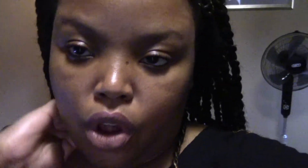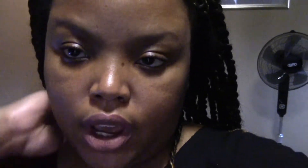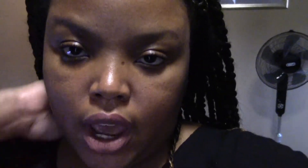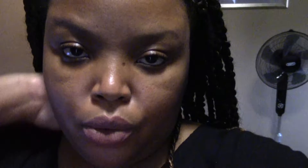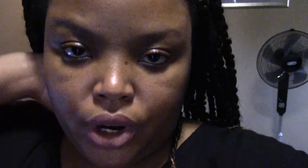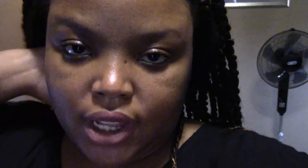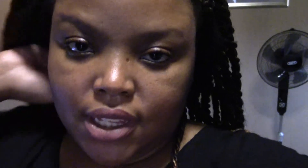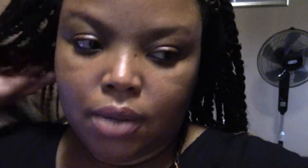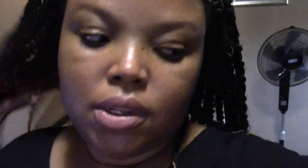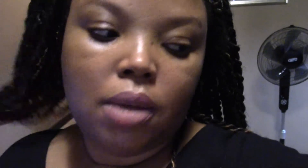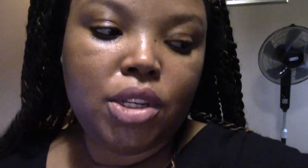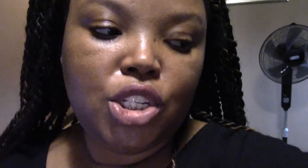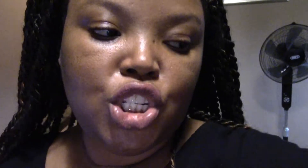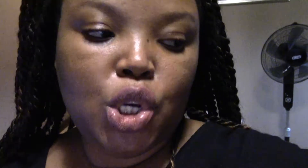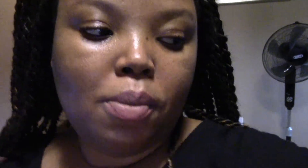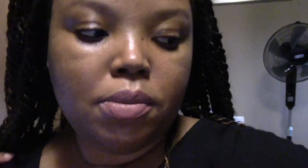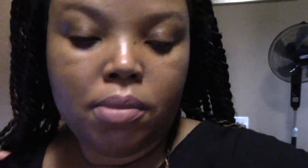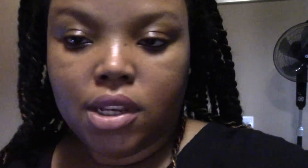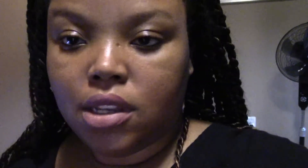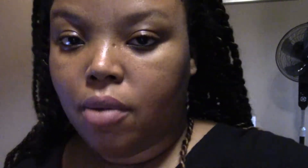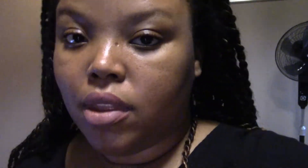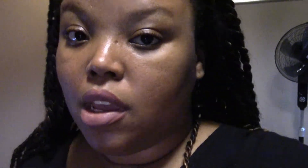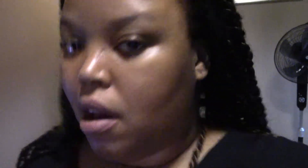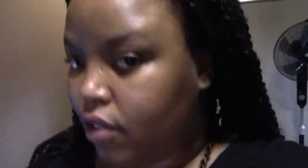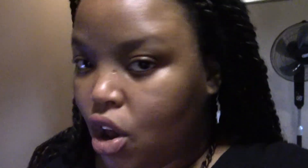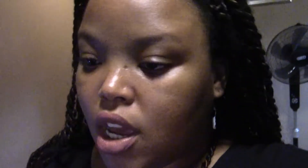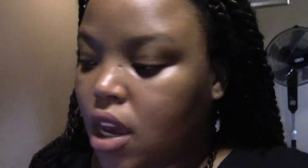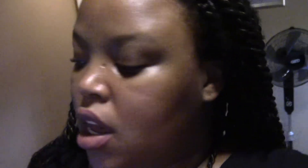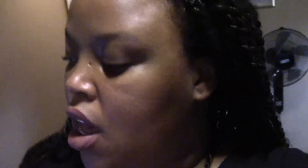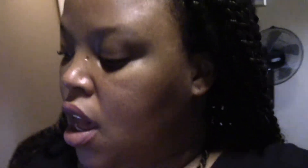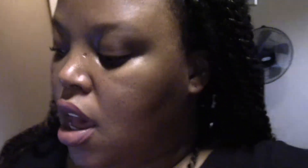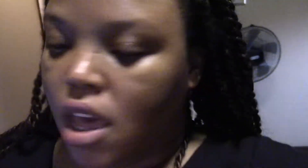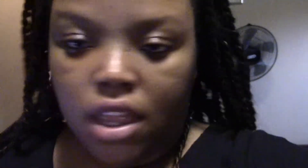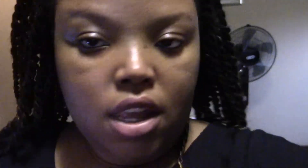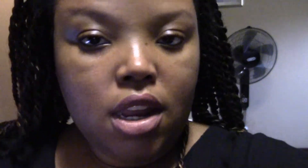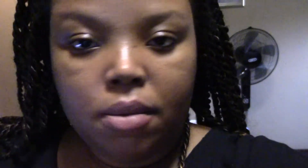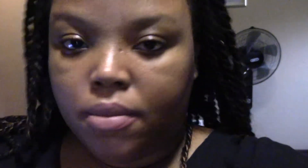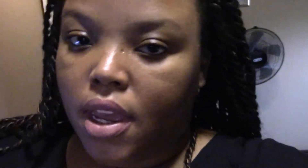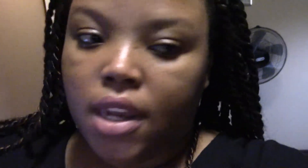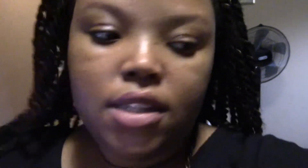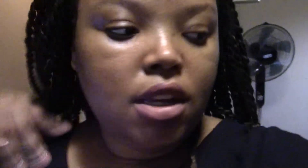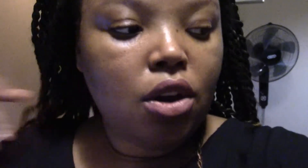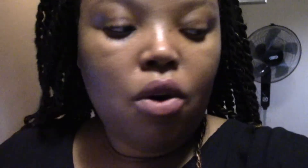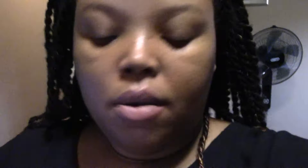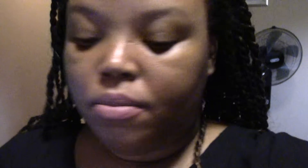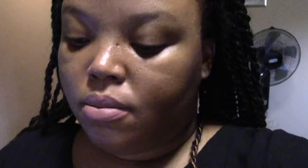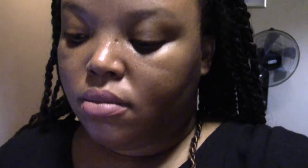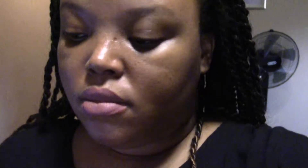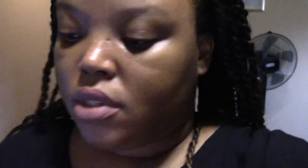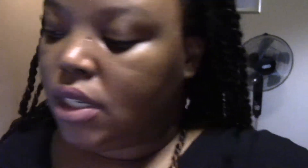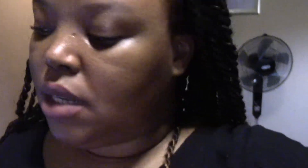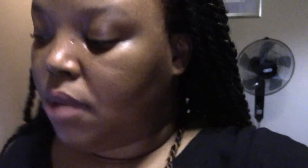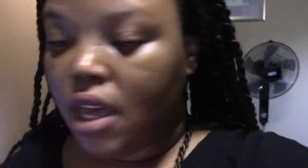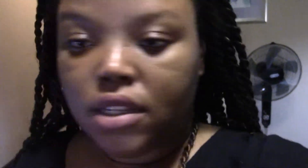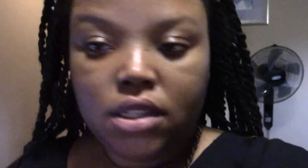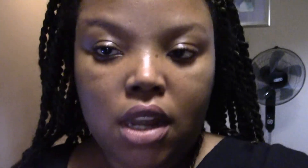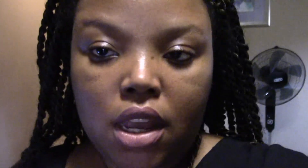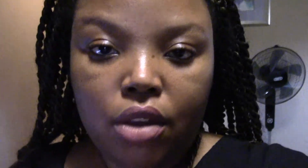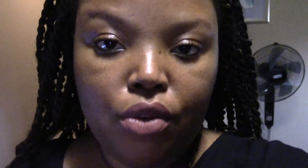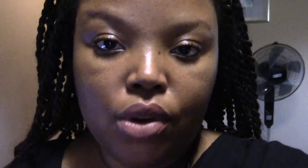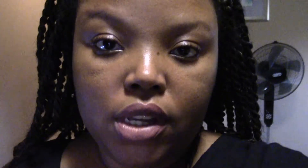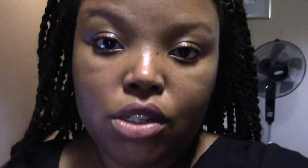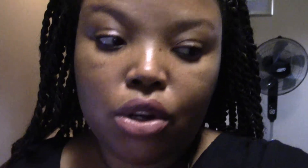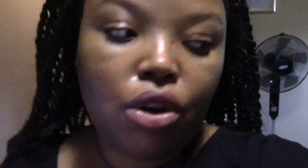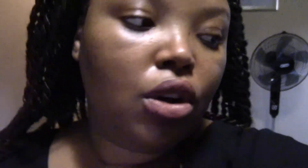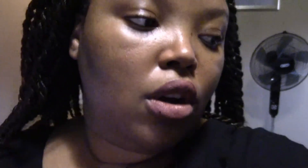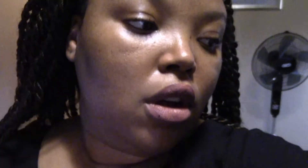can't vlog and work at the same time. It disturbs me because now I'm thinking about vlogging and then I'm editing or I'm doing something else and I